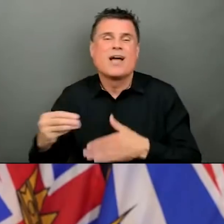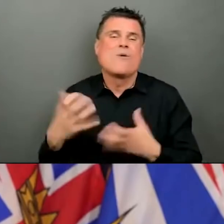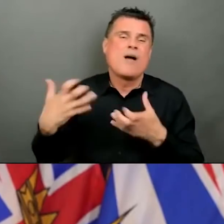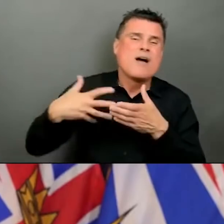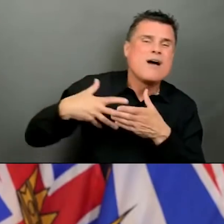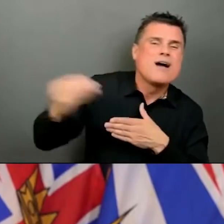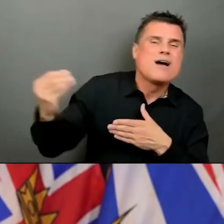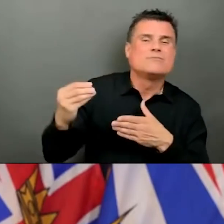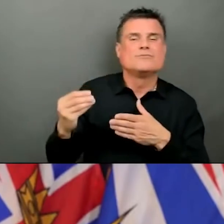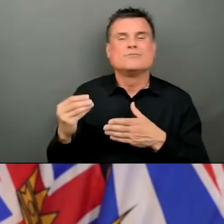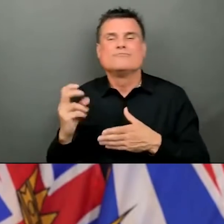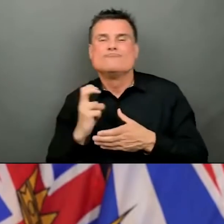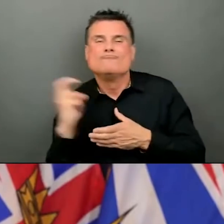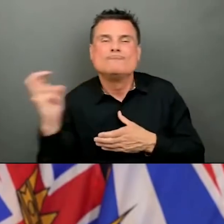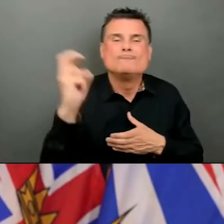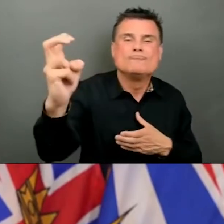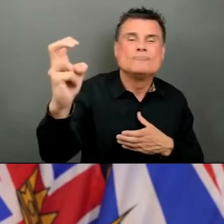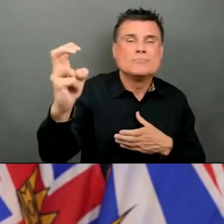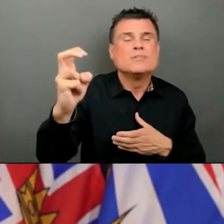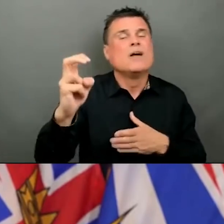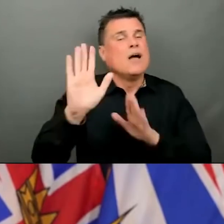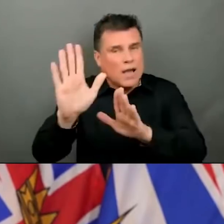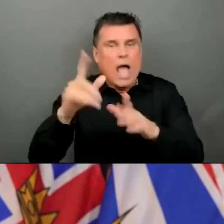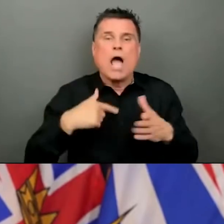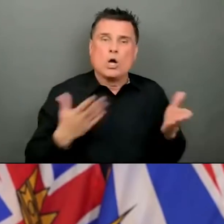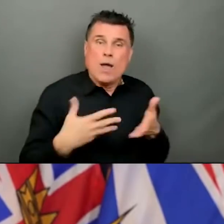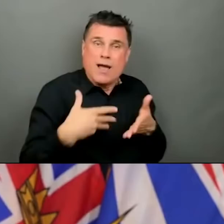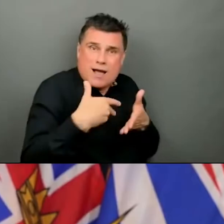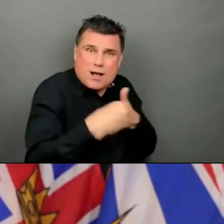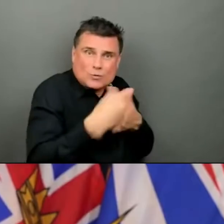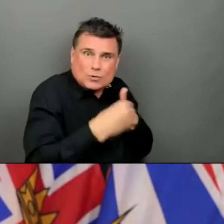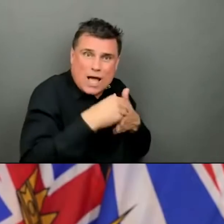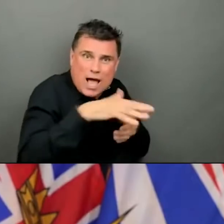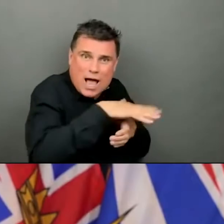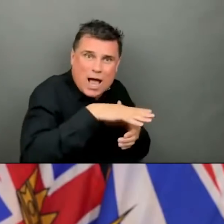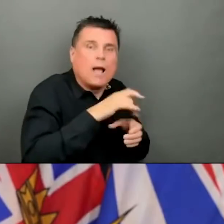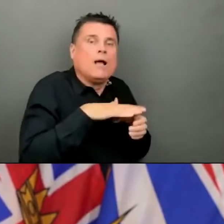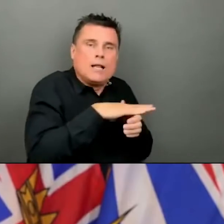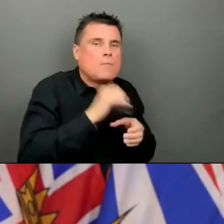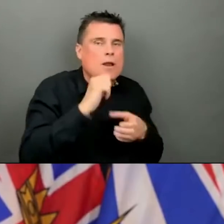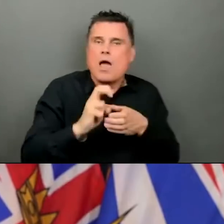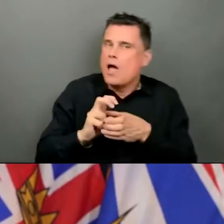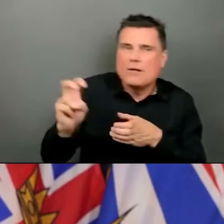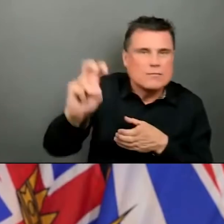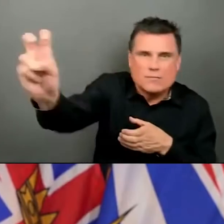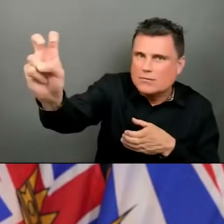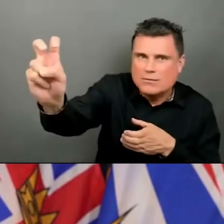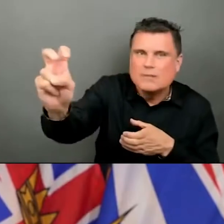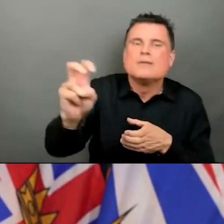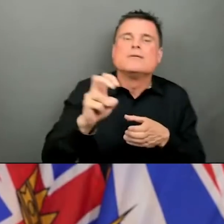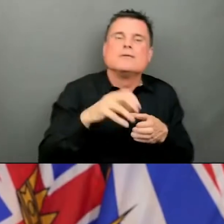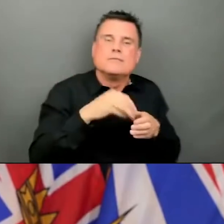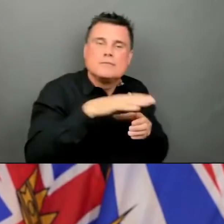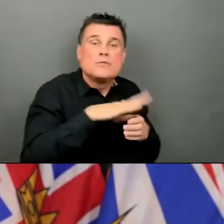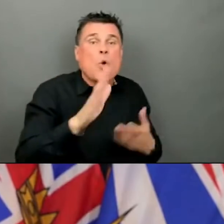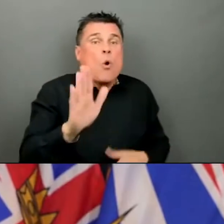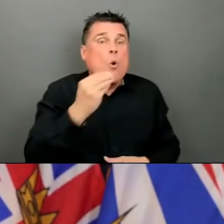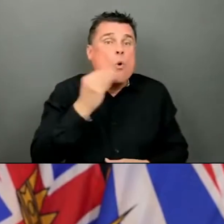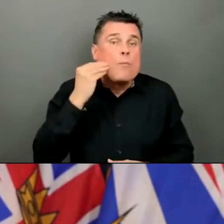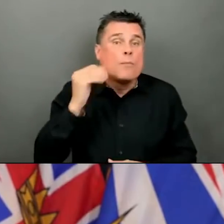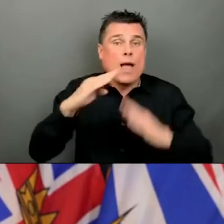do not go too far from your own backyard. Stay in your community, stay in your neighborhood, and think about all of those people who've been making